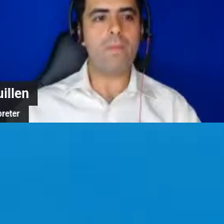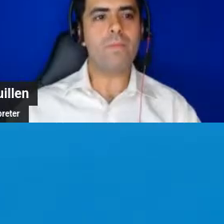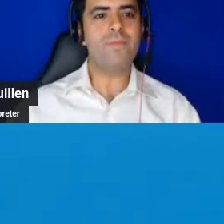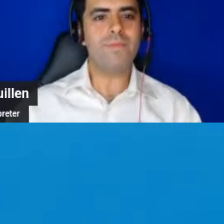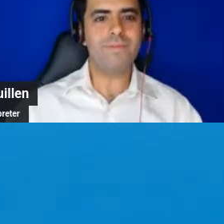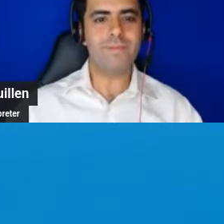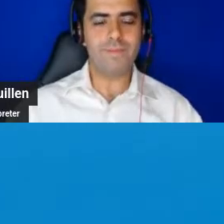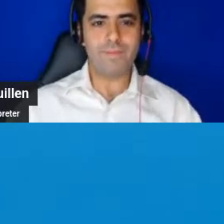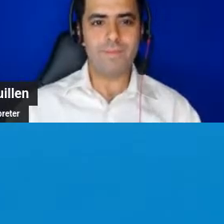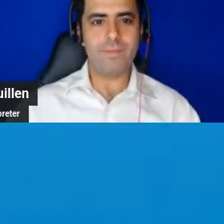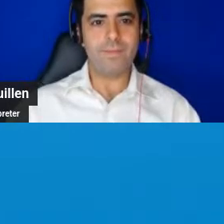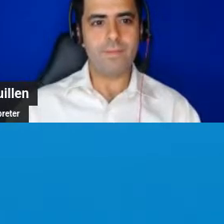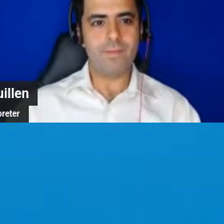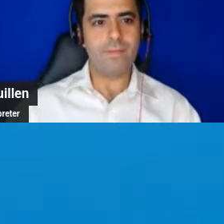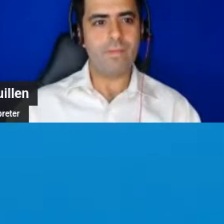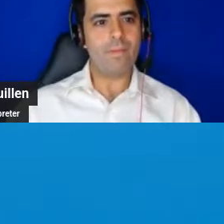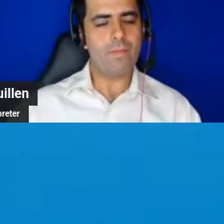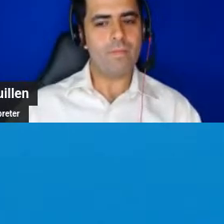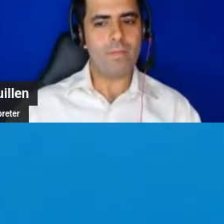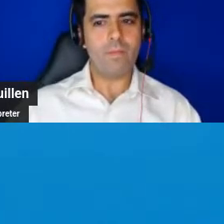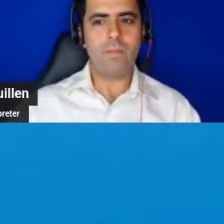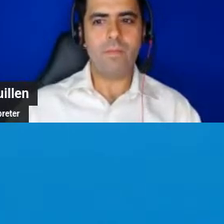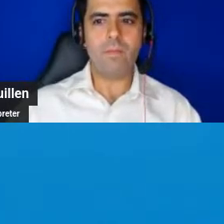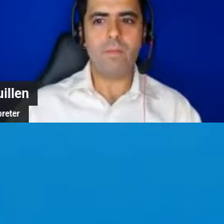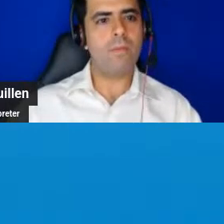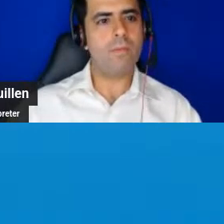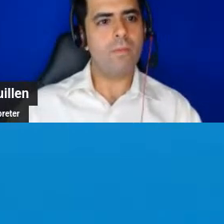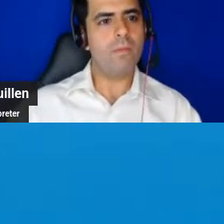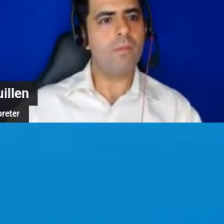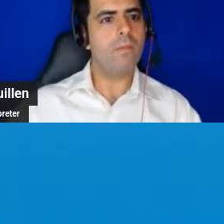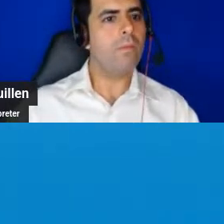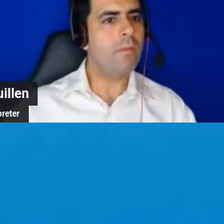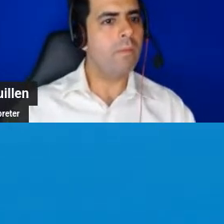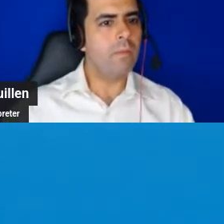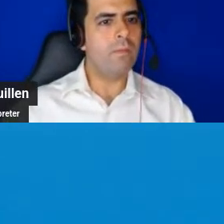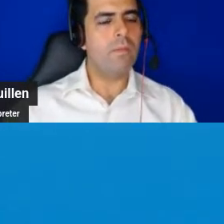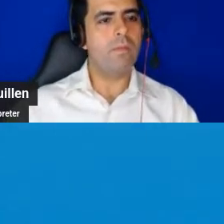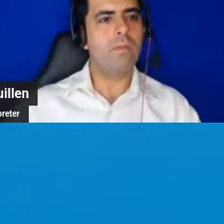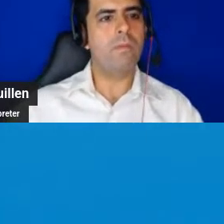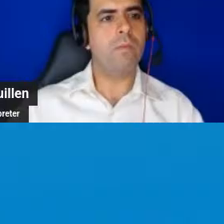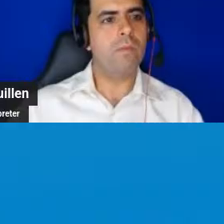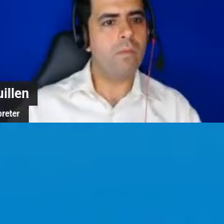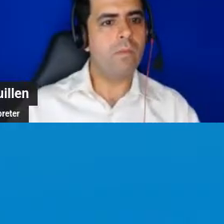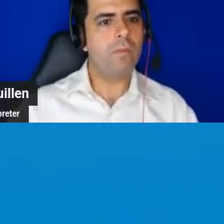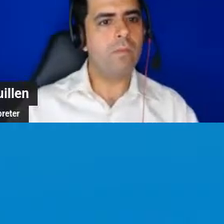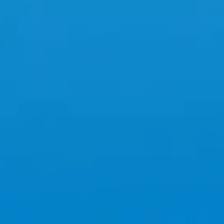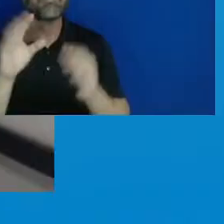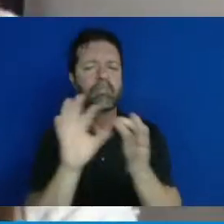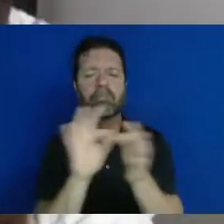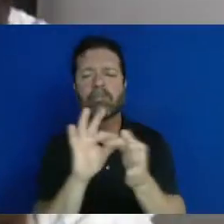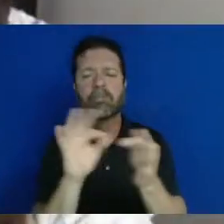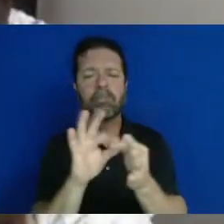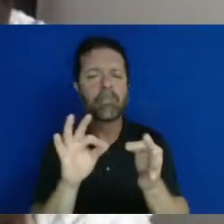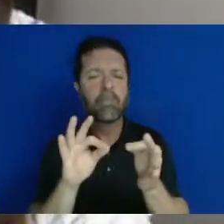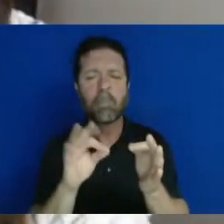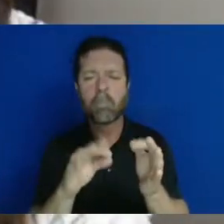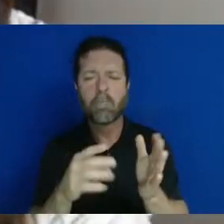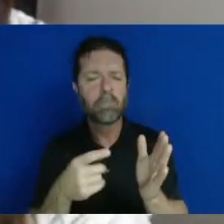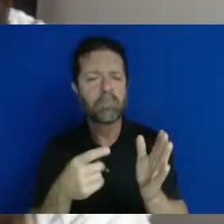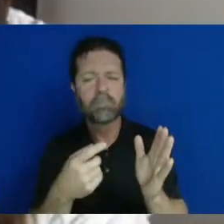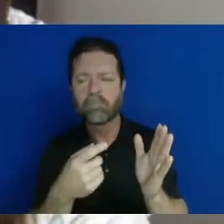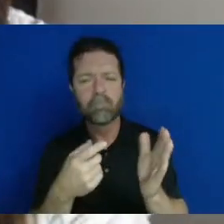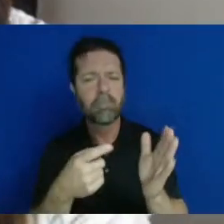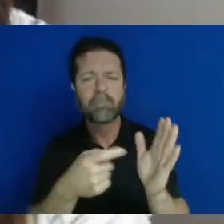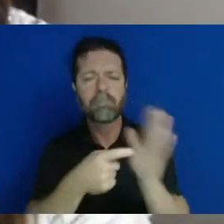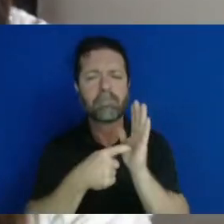process goes, at what point are we mentioning these things to candidates? Yeah, it's brought up really